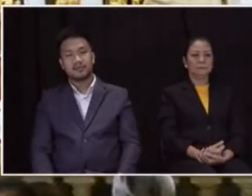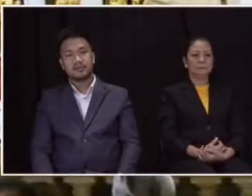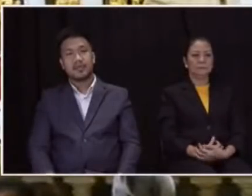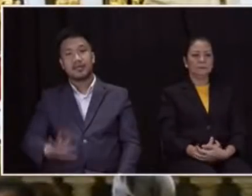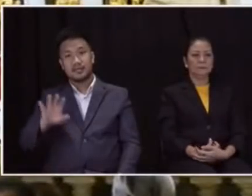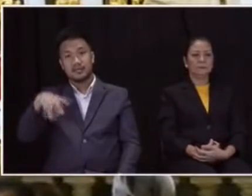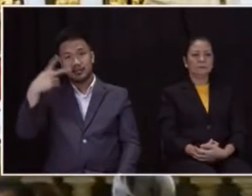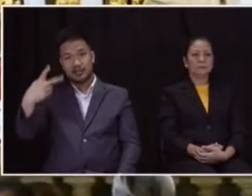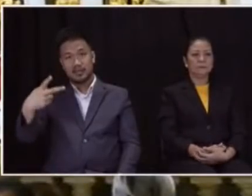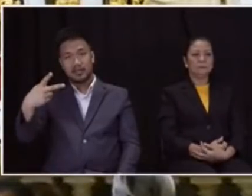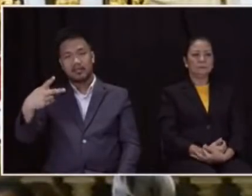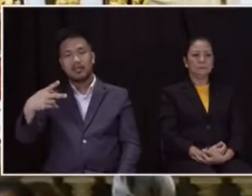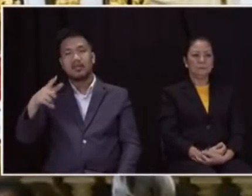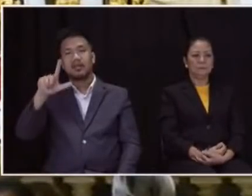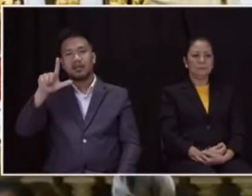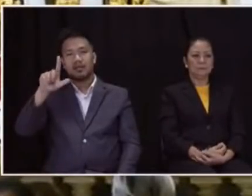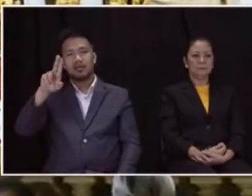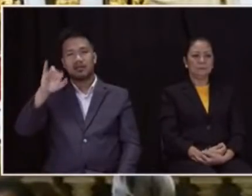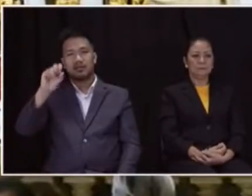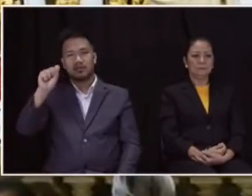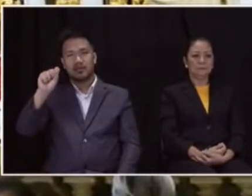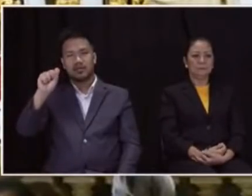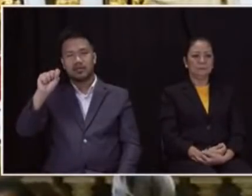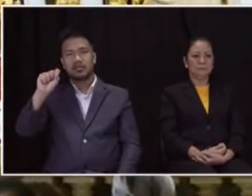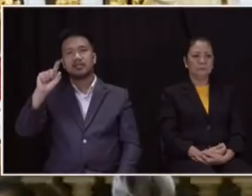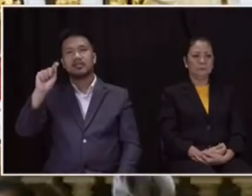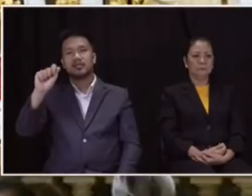and Luis Antonio Cardinal Tagle.